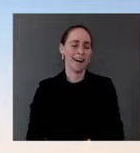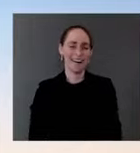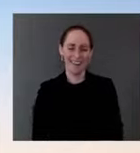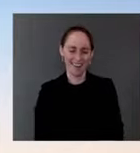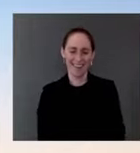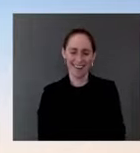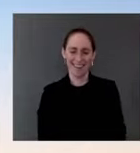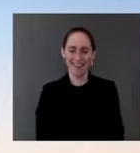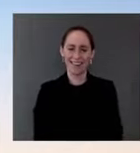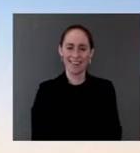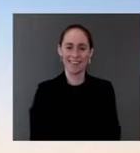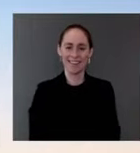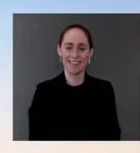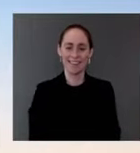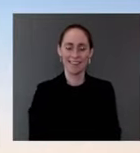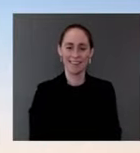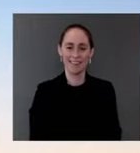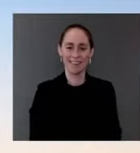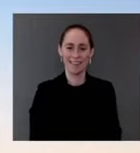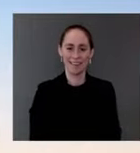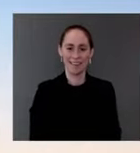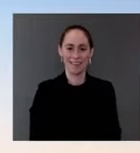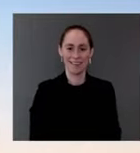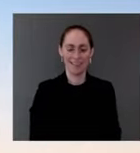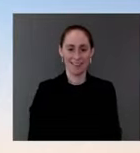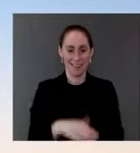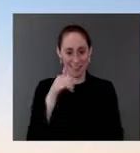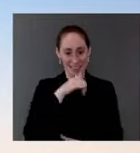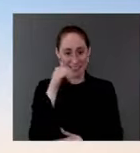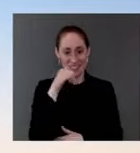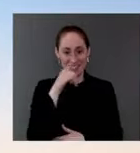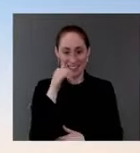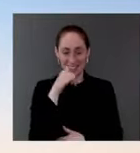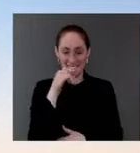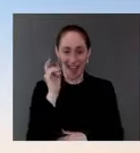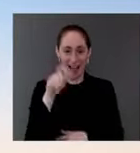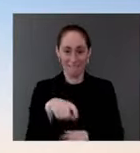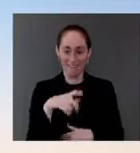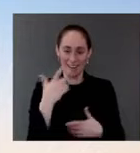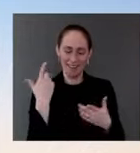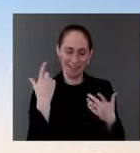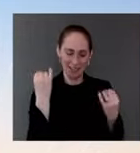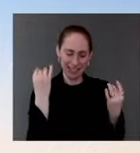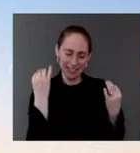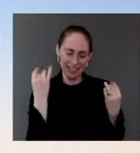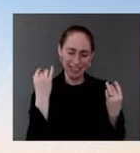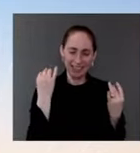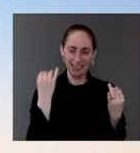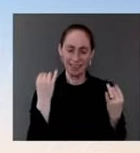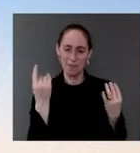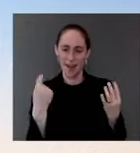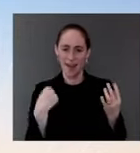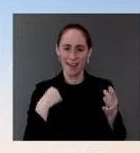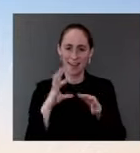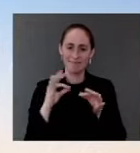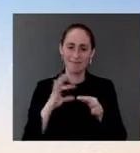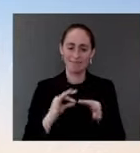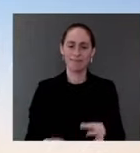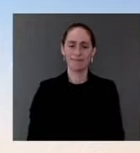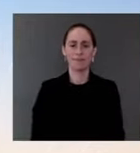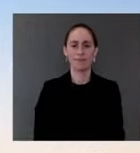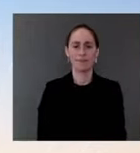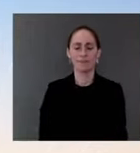Yeah, something. the CBO, the CBO report of the Sure. non-existent bill, and